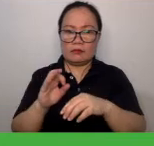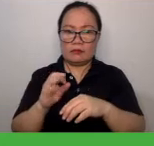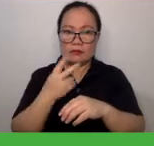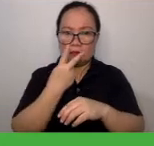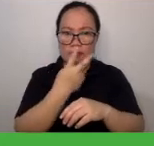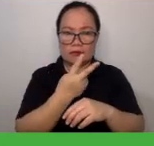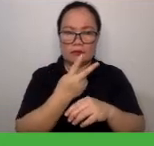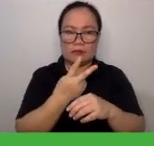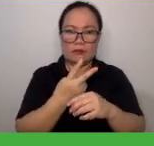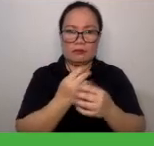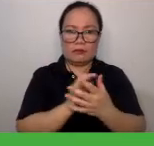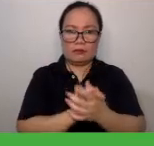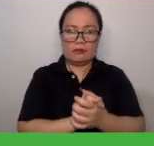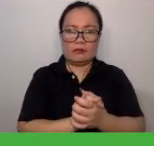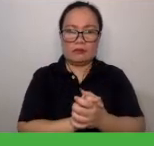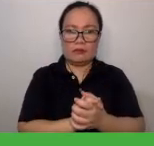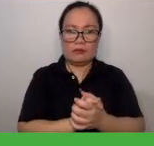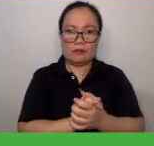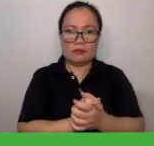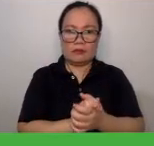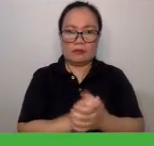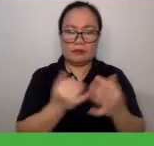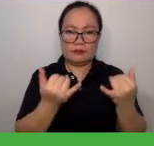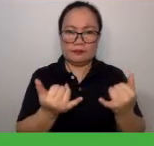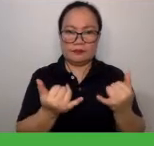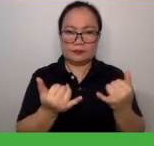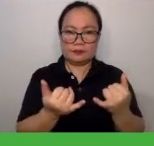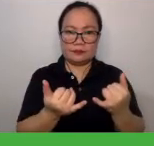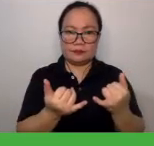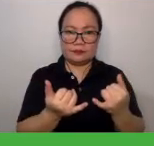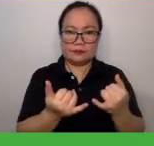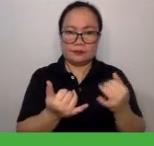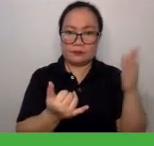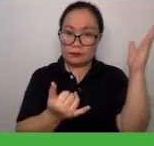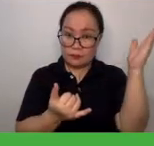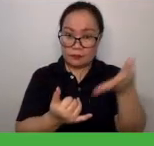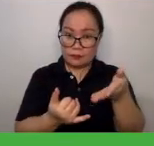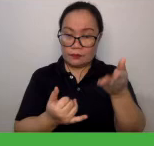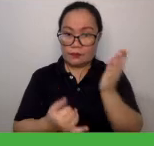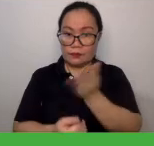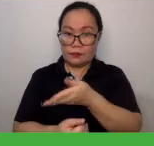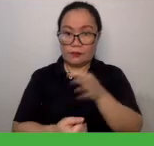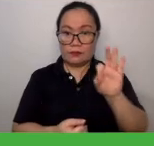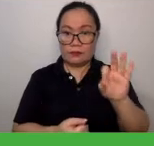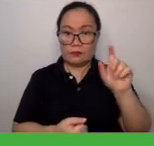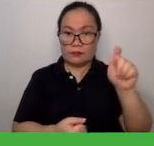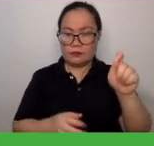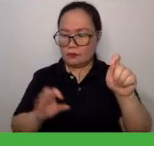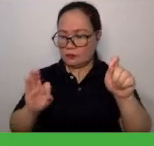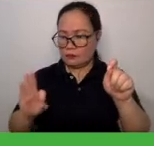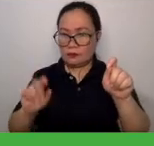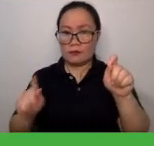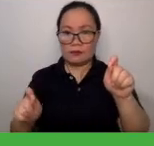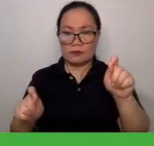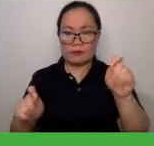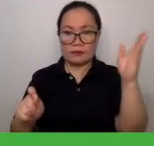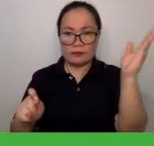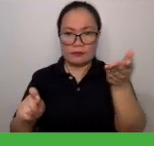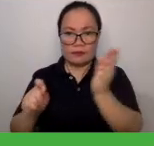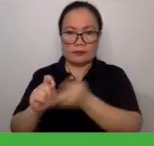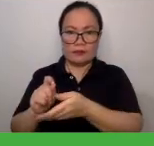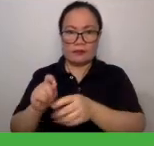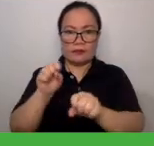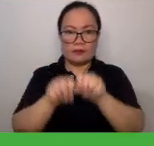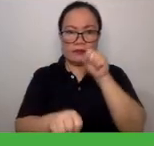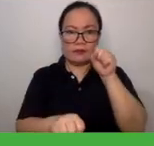Tingin ka dun sa table of values mo. Now, so we can now cancel the feet. Okay? So,